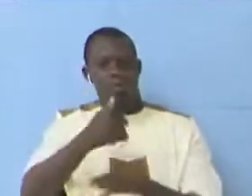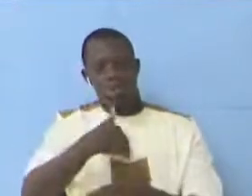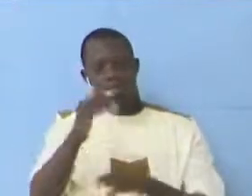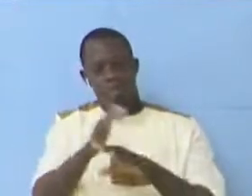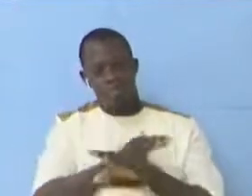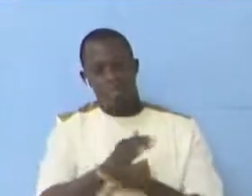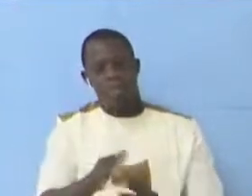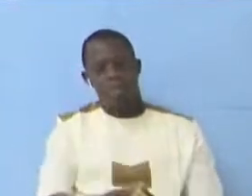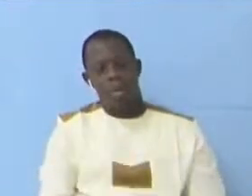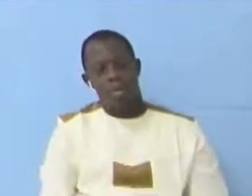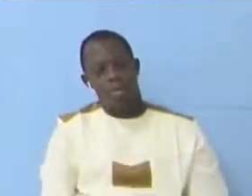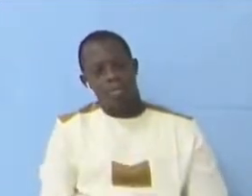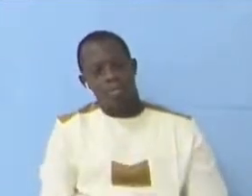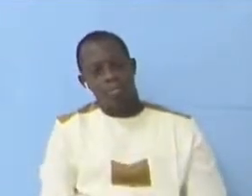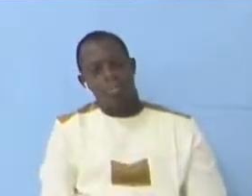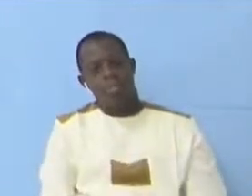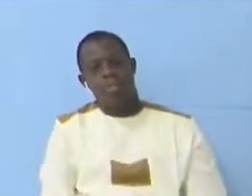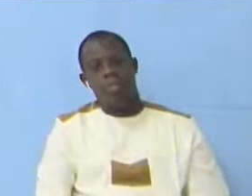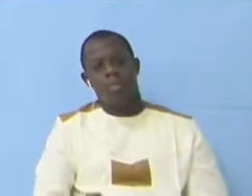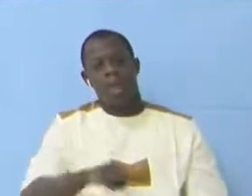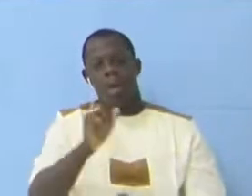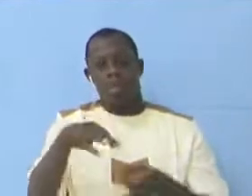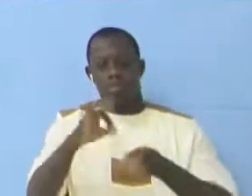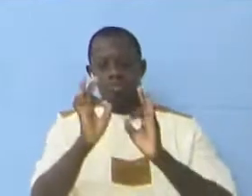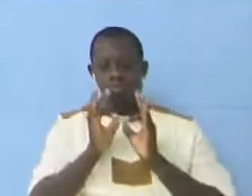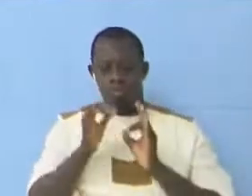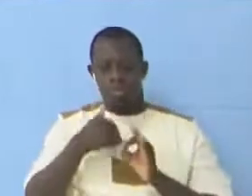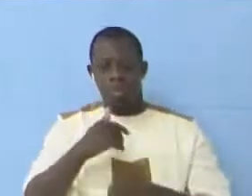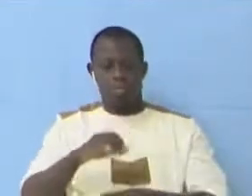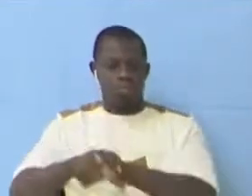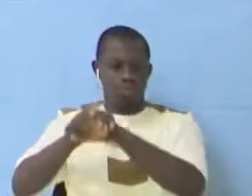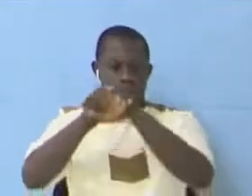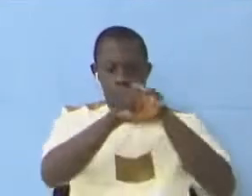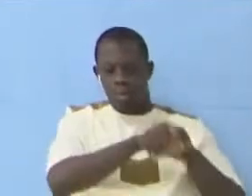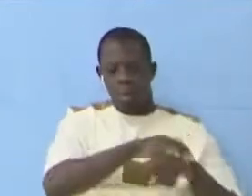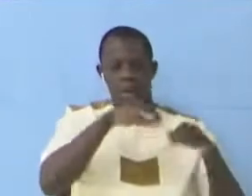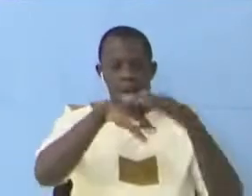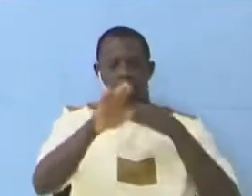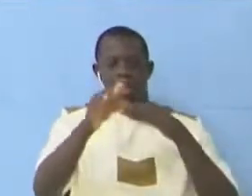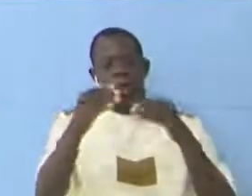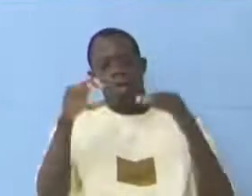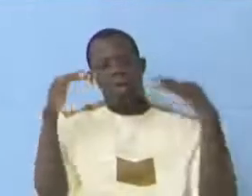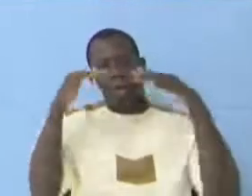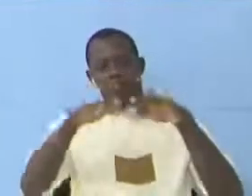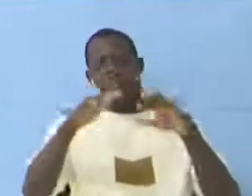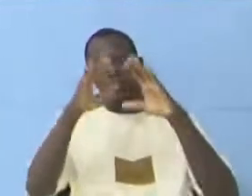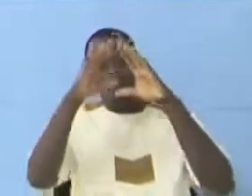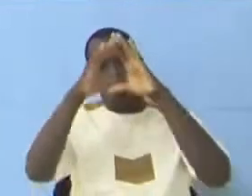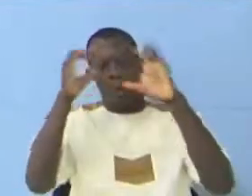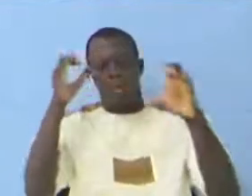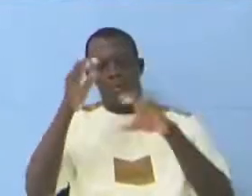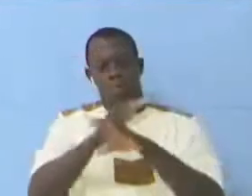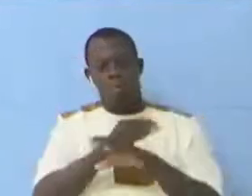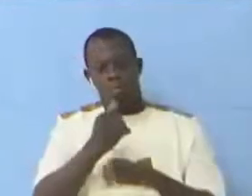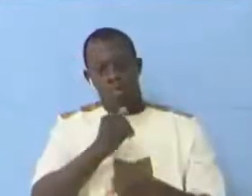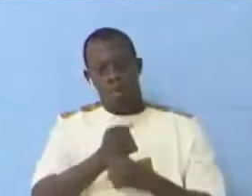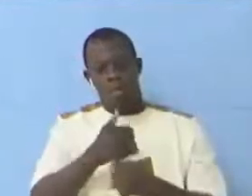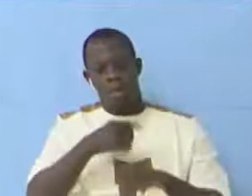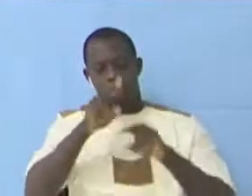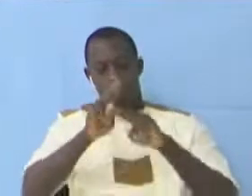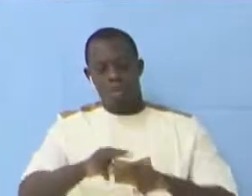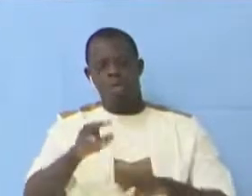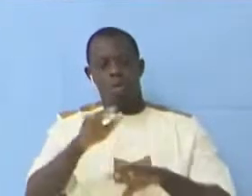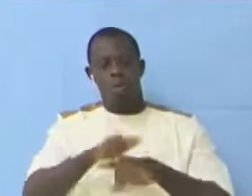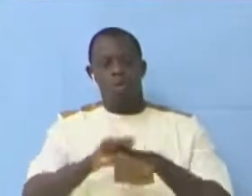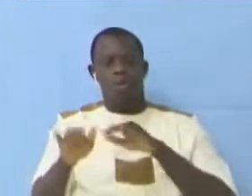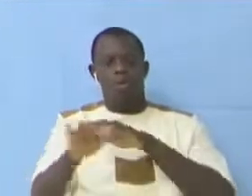sorry. Then took me to the conference hall. ñu yóbbu ma ci conference hall bi. Sat me down on the floor. ñu